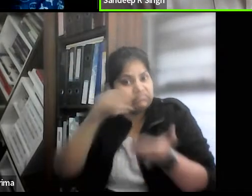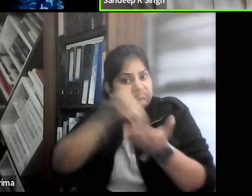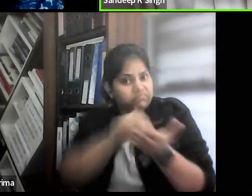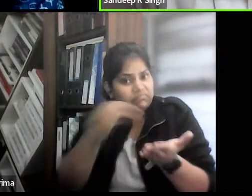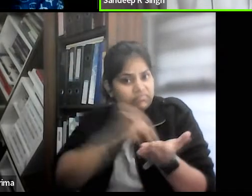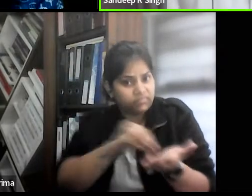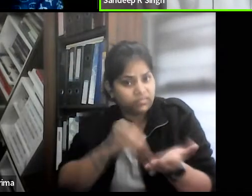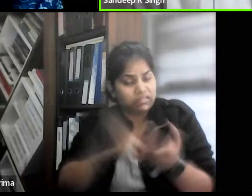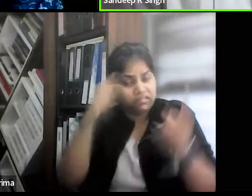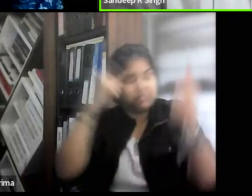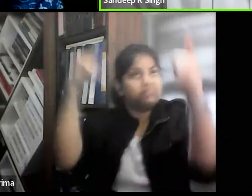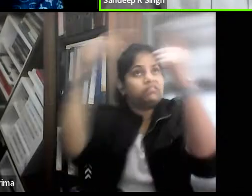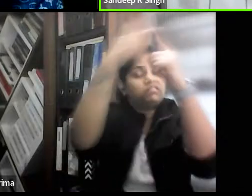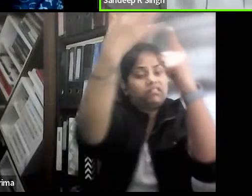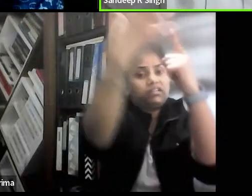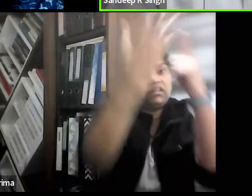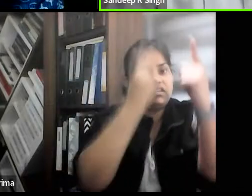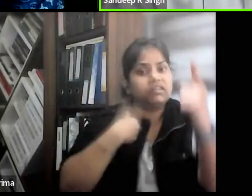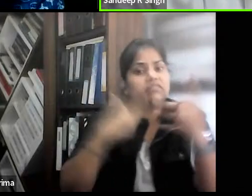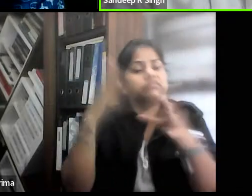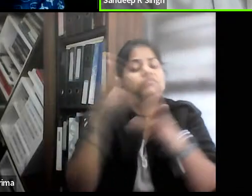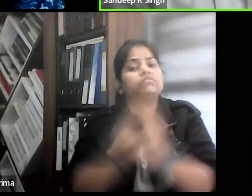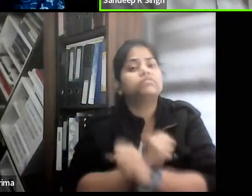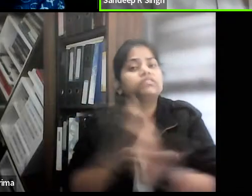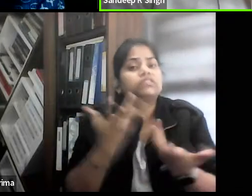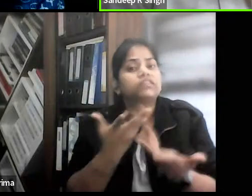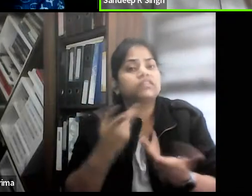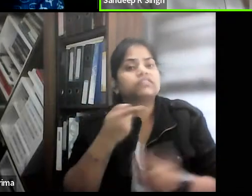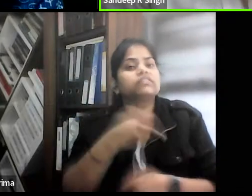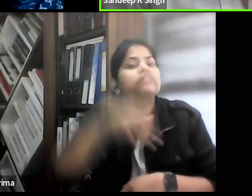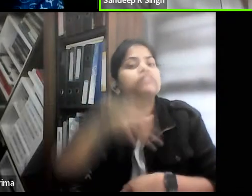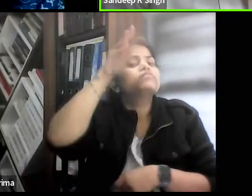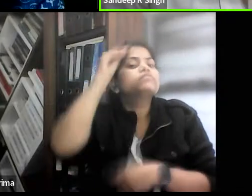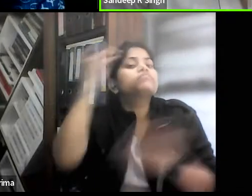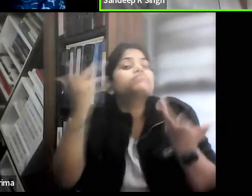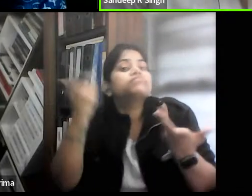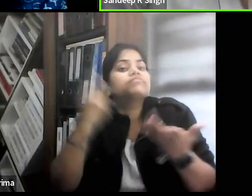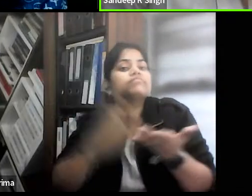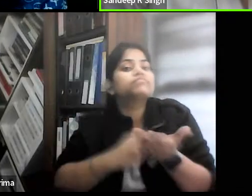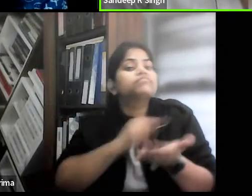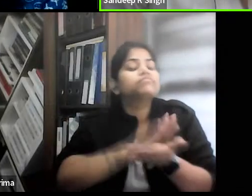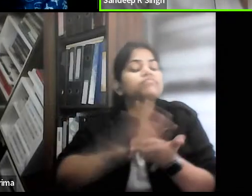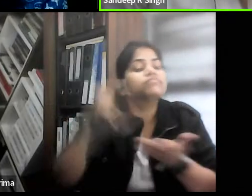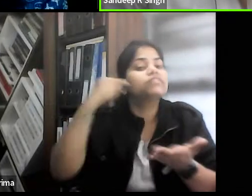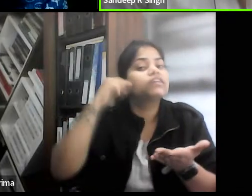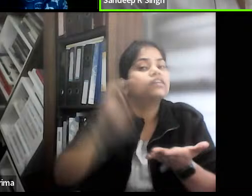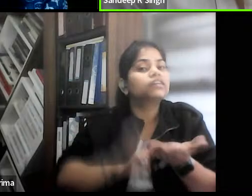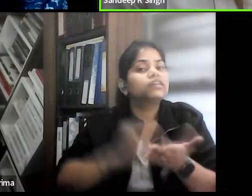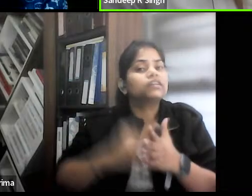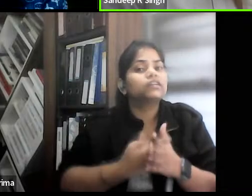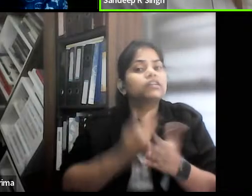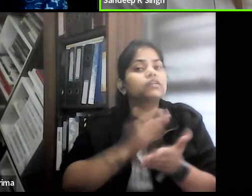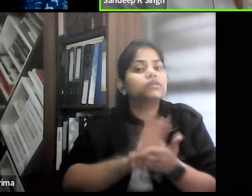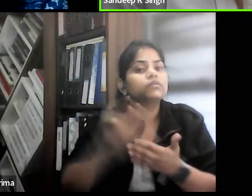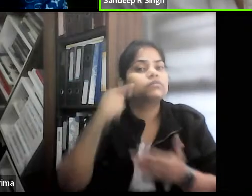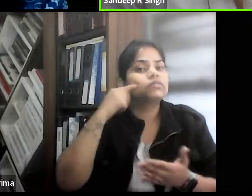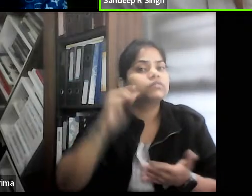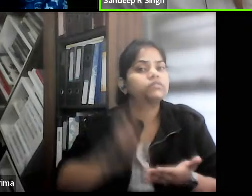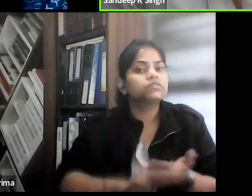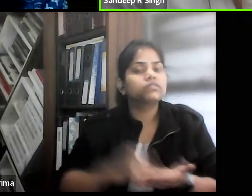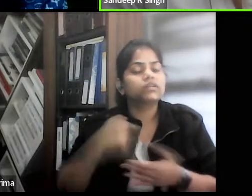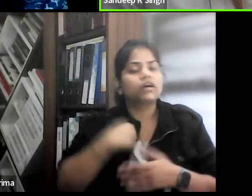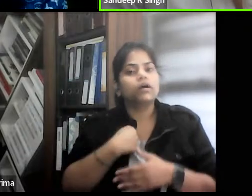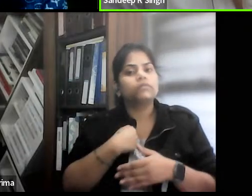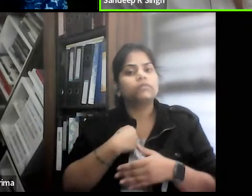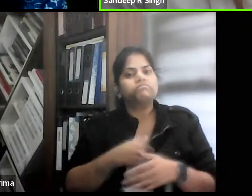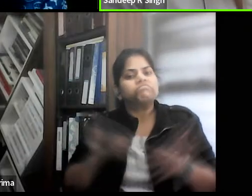far missing. So I think one lesson we can take out of Rimjhim's paper is that we all advocate for